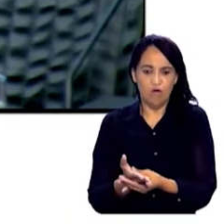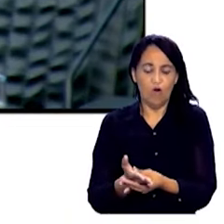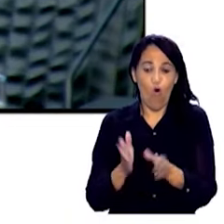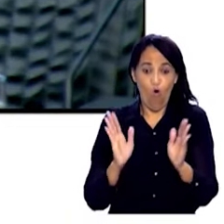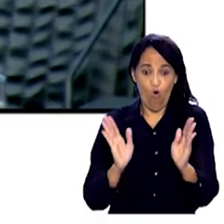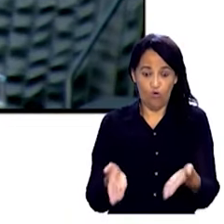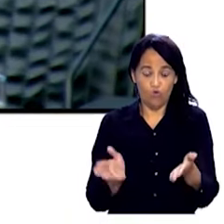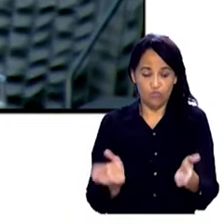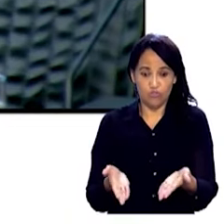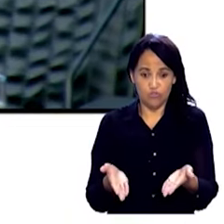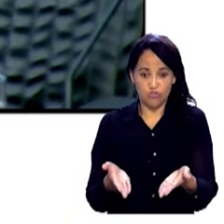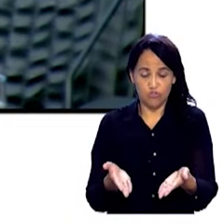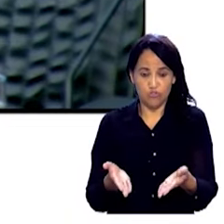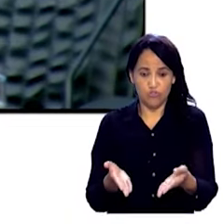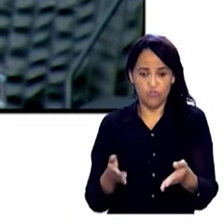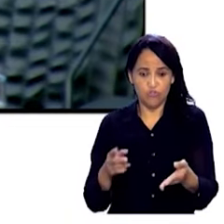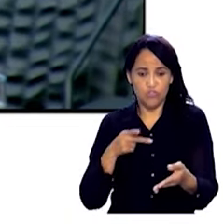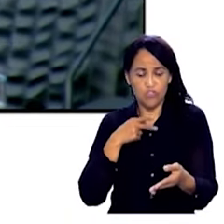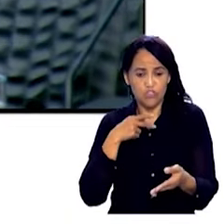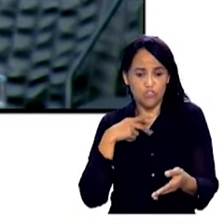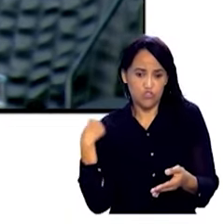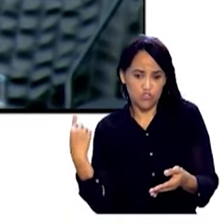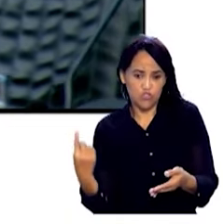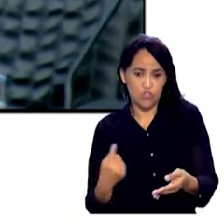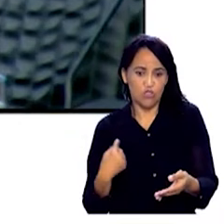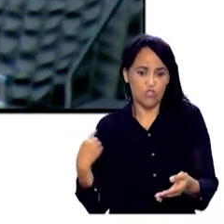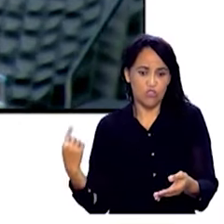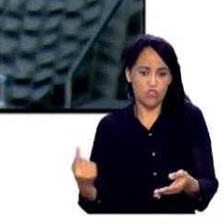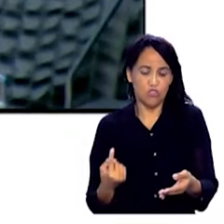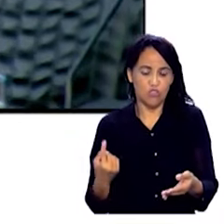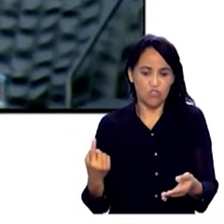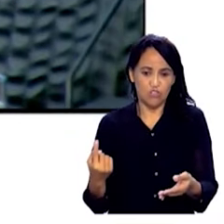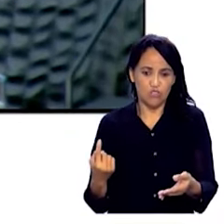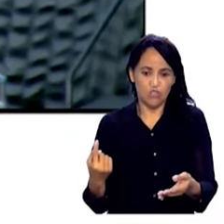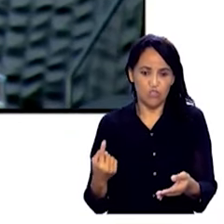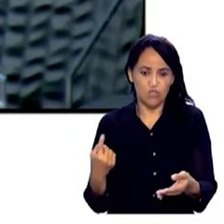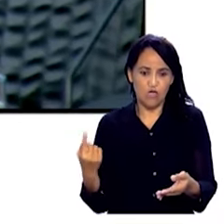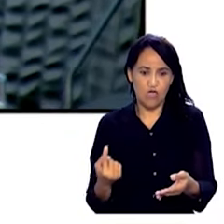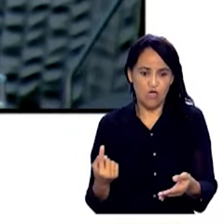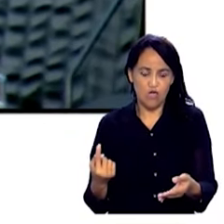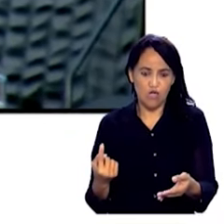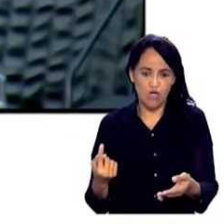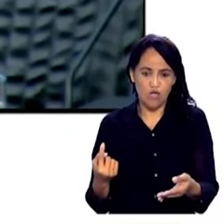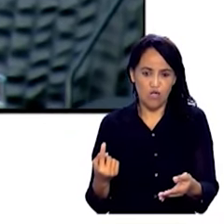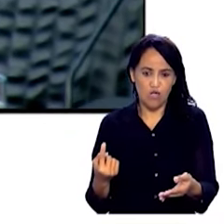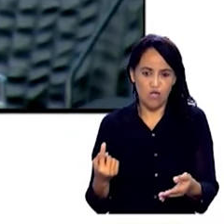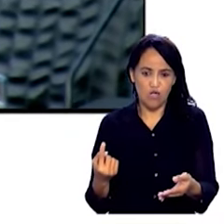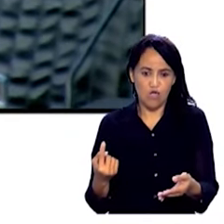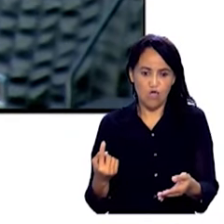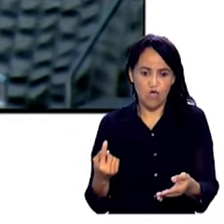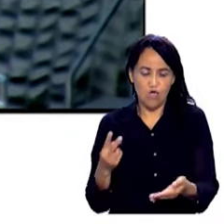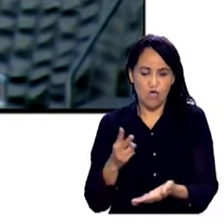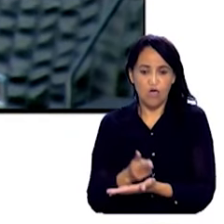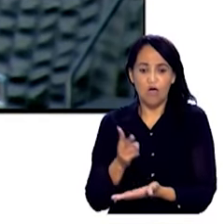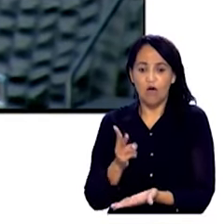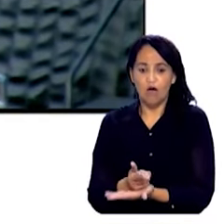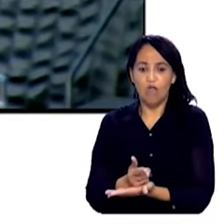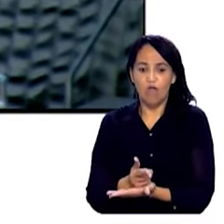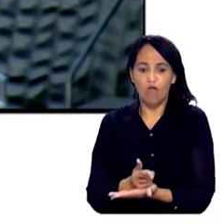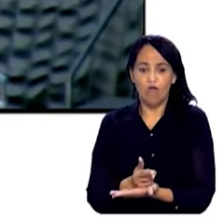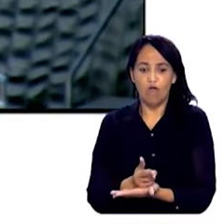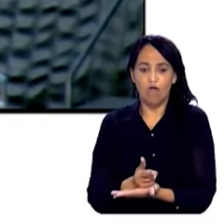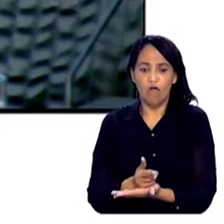inm R and gender theti estables exist of the sueme cour it Says